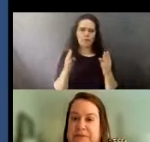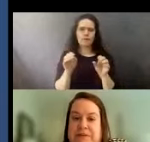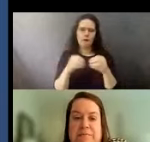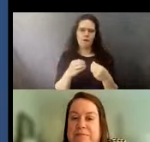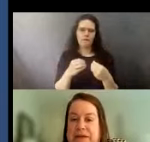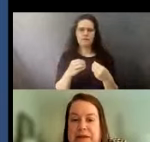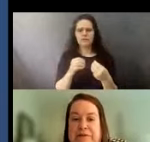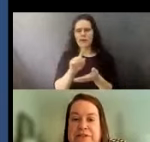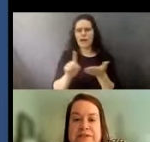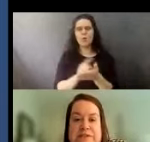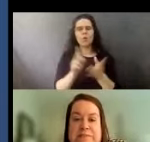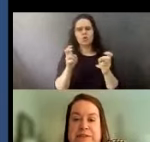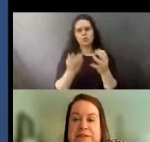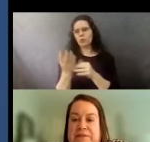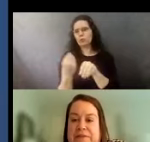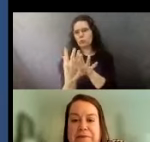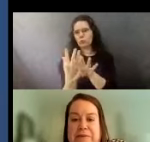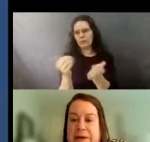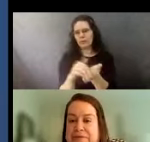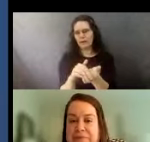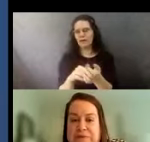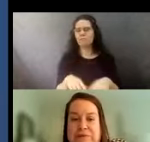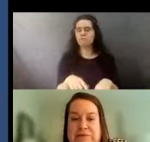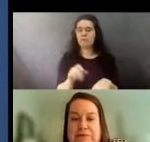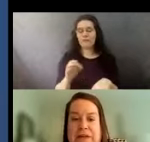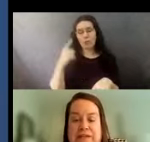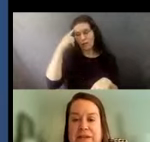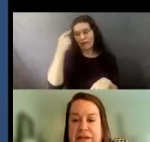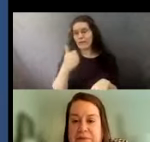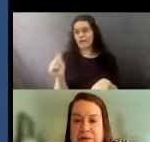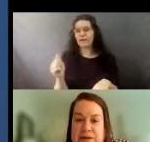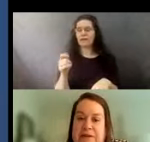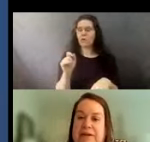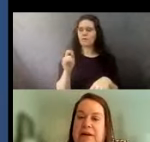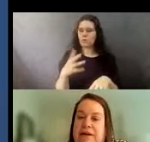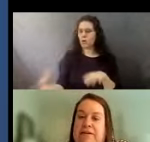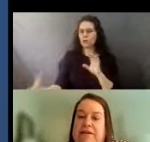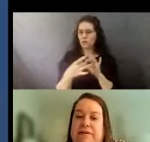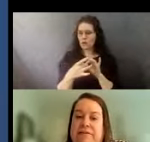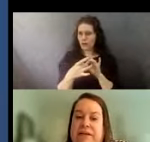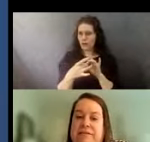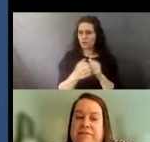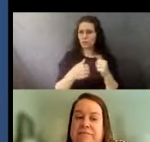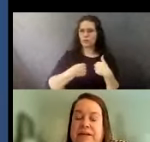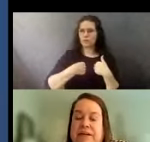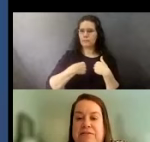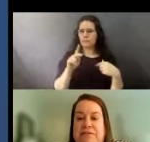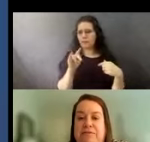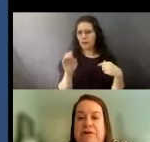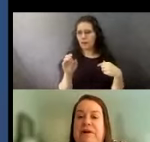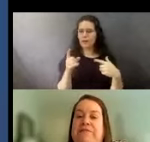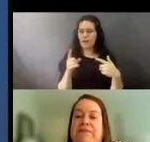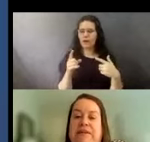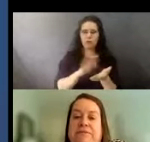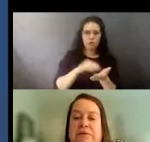And please come and bring any questions, especially if you think about them afterwards, or if you'd like to connect with me and get some connections